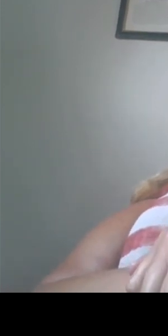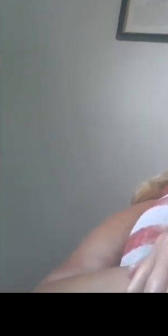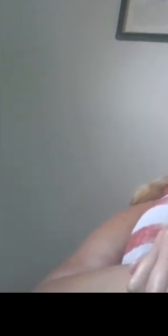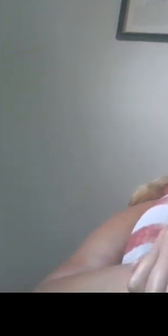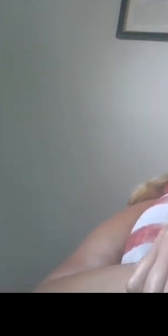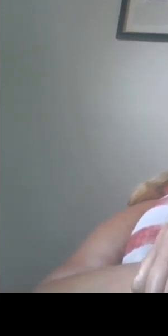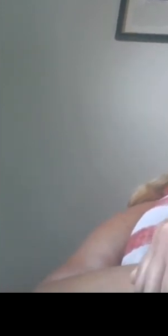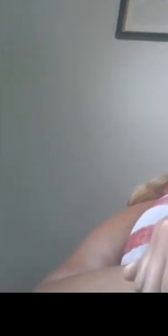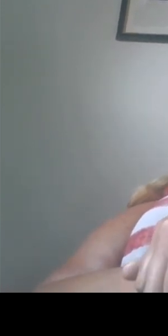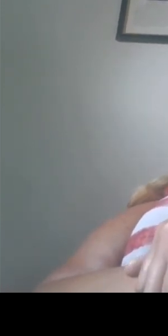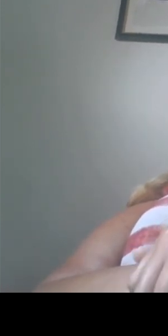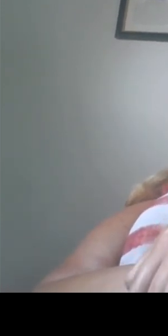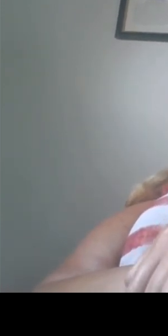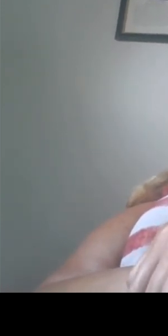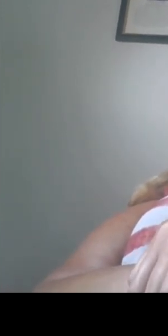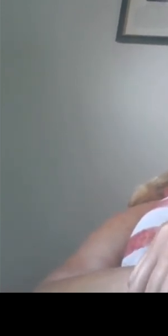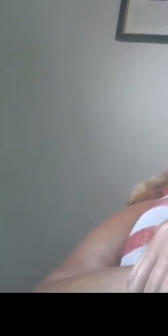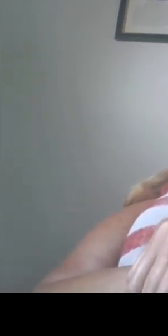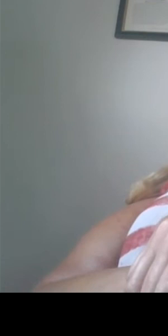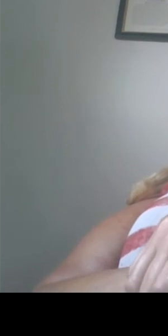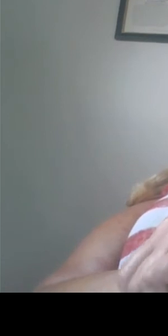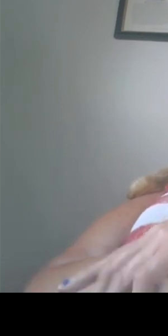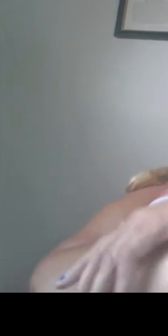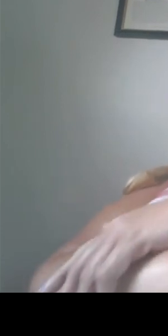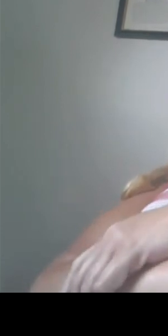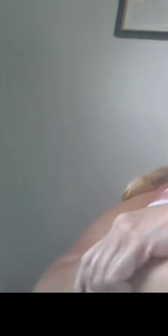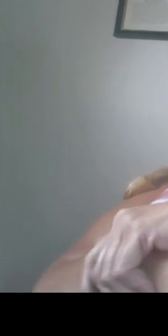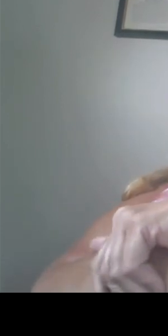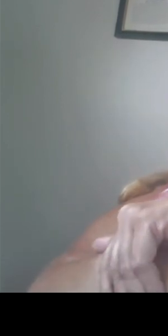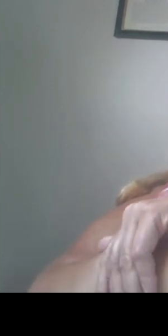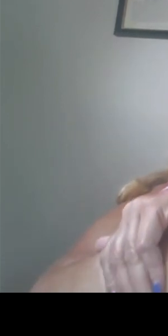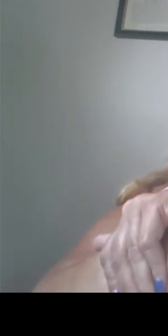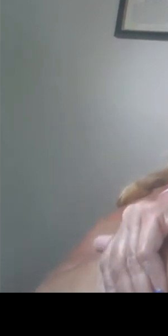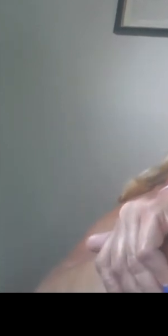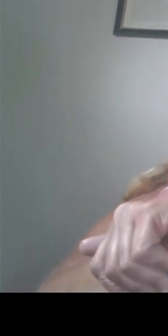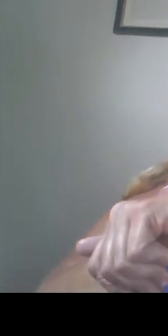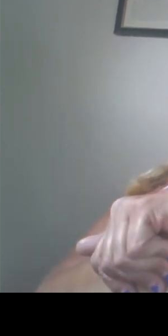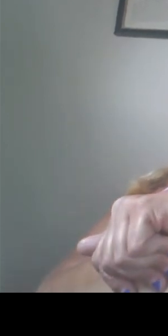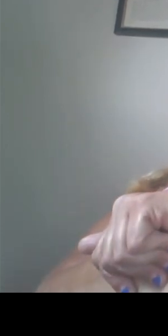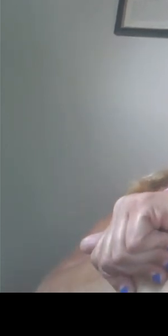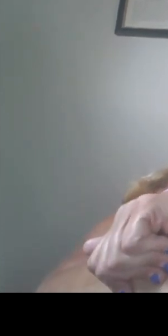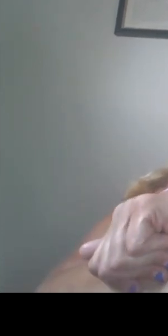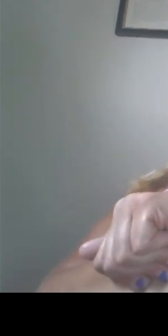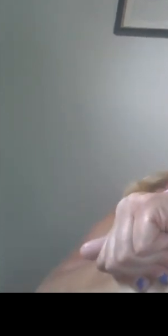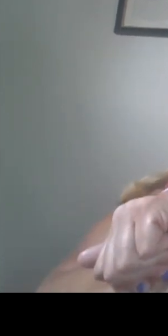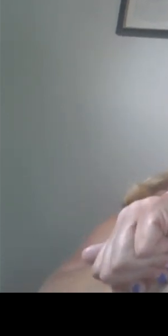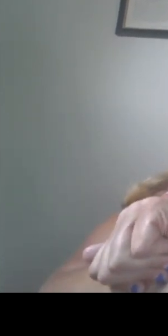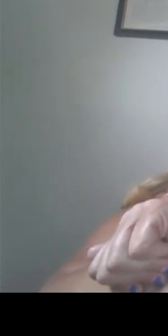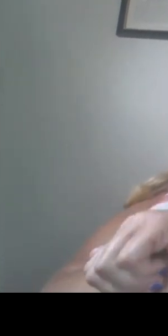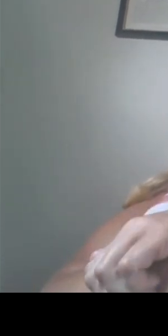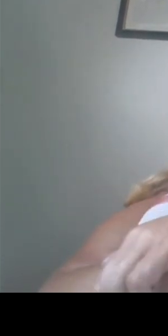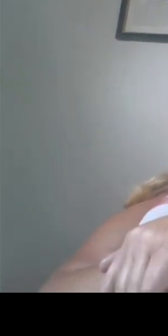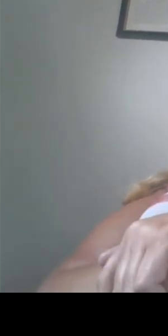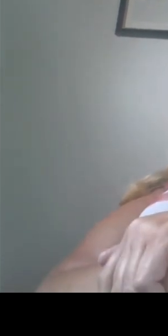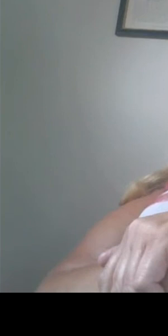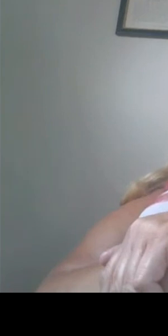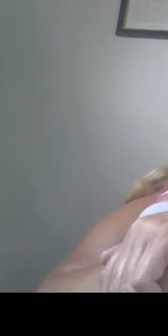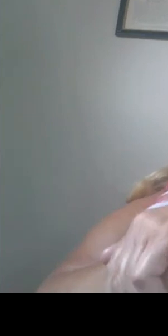the vote. And we often think of a minority vote, which is a big